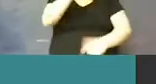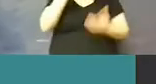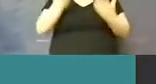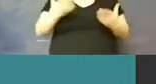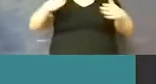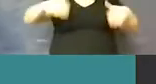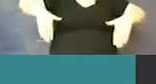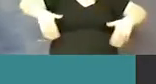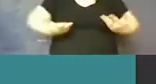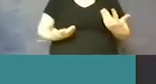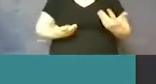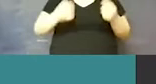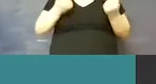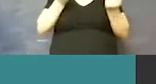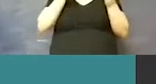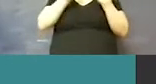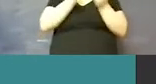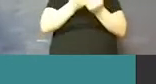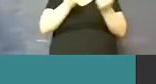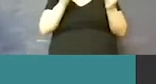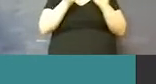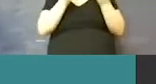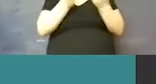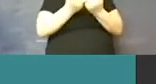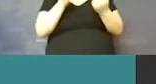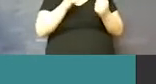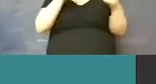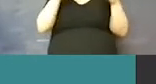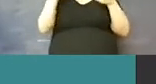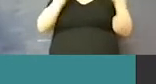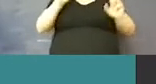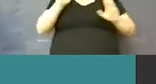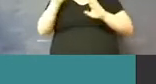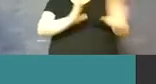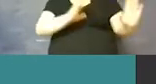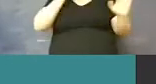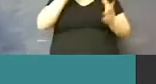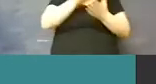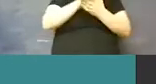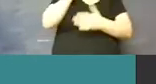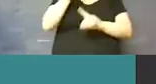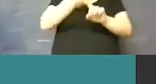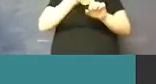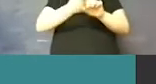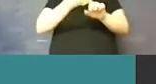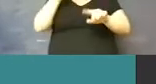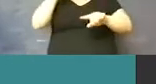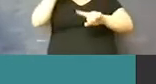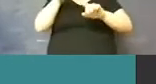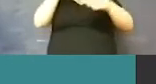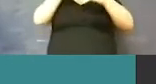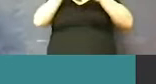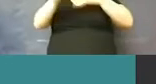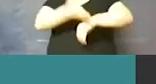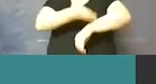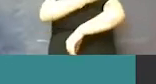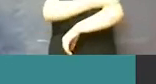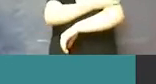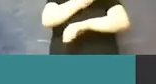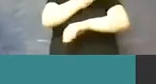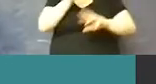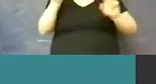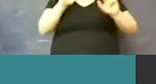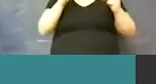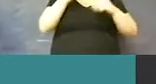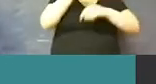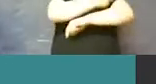groups and agencies in this area who've been preparing for this for months and will be ready when the access improves. School districts are